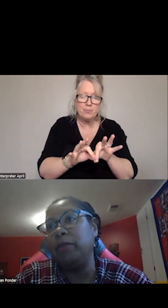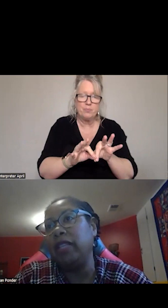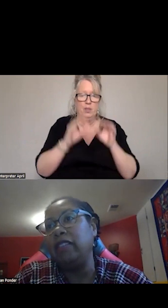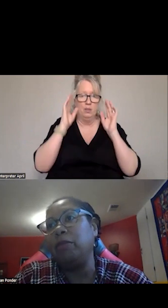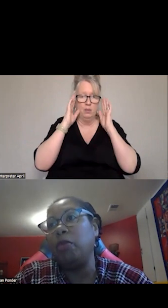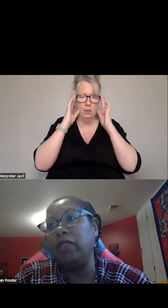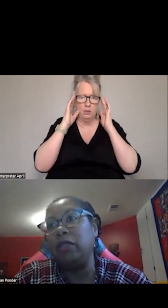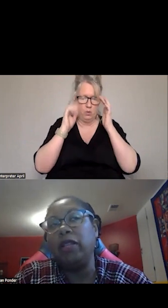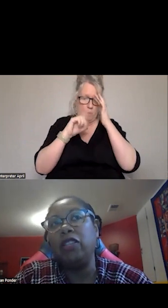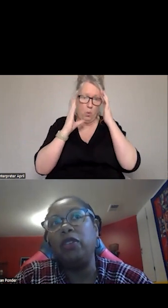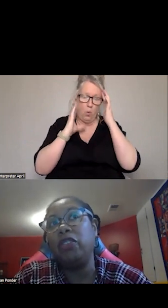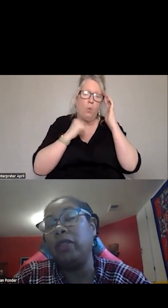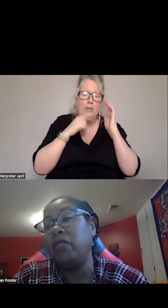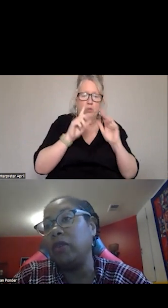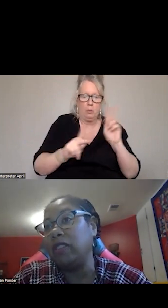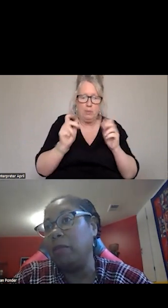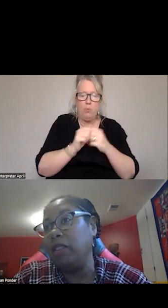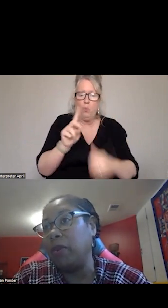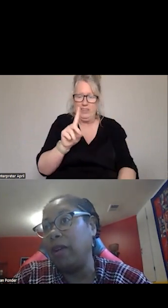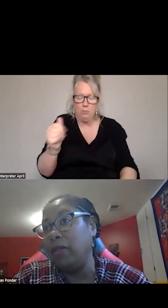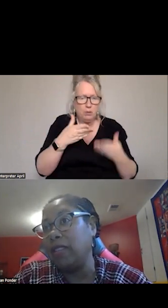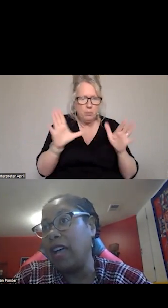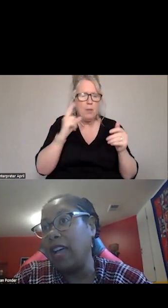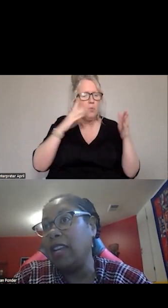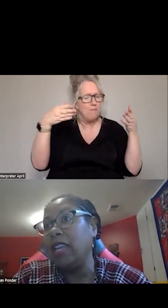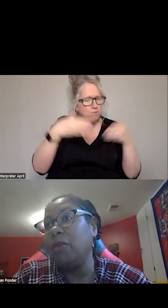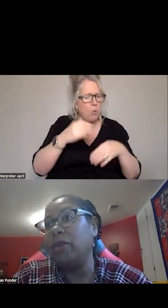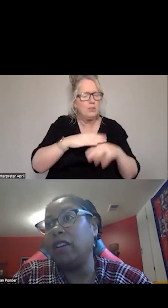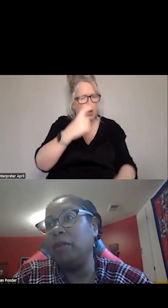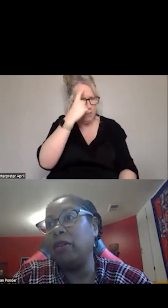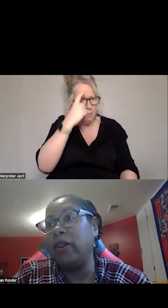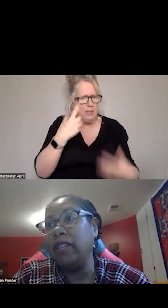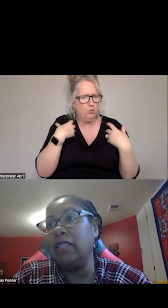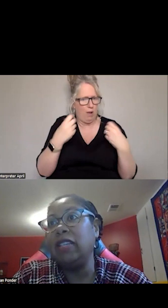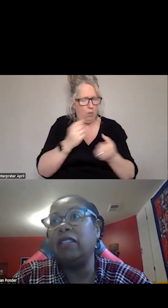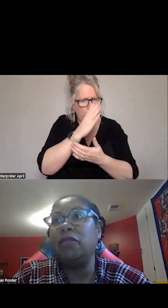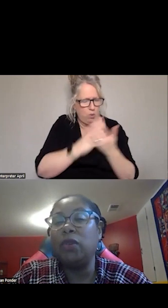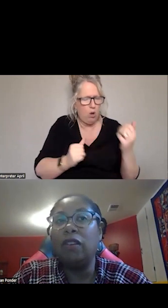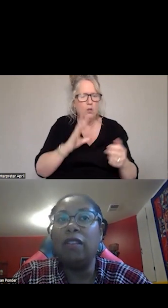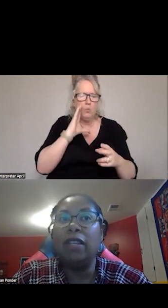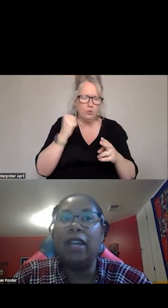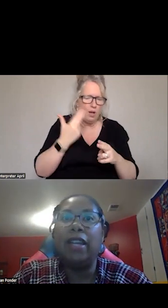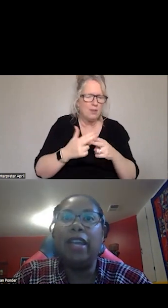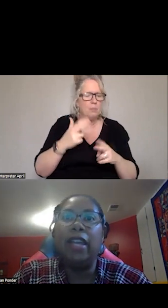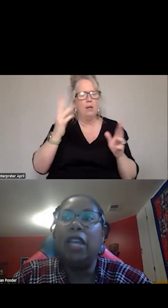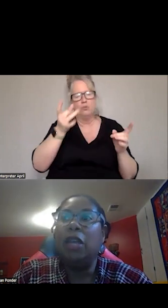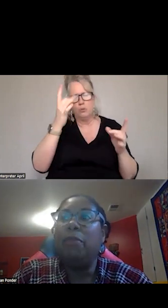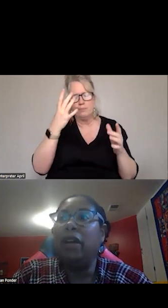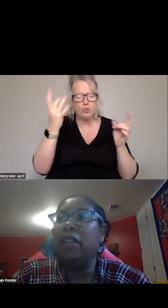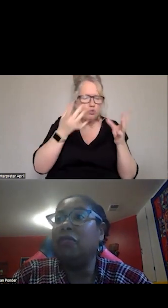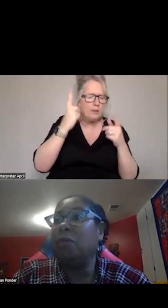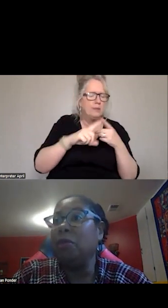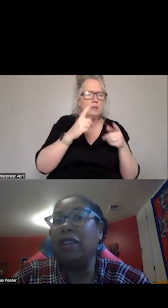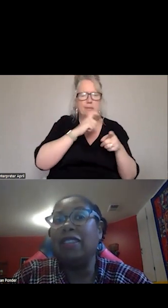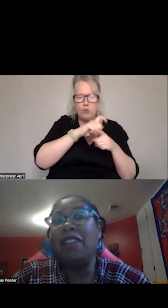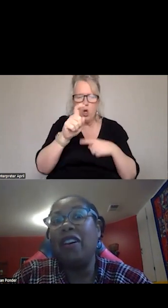developmental disabilities and people with disabilities, we generally focus on the mental health side when we're talking about crisis and, of course, calling 988.